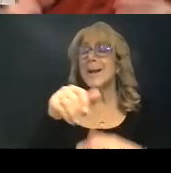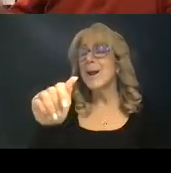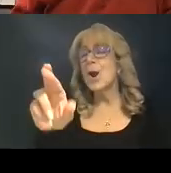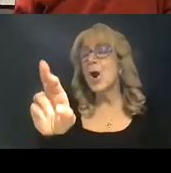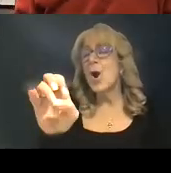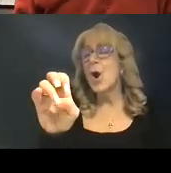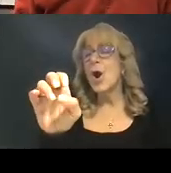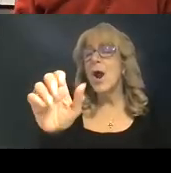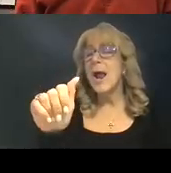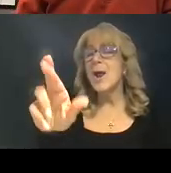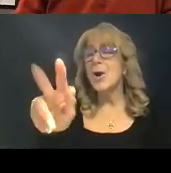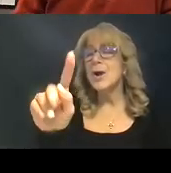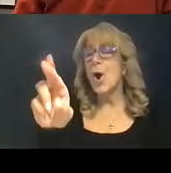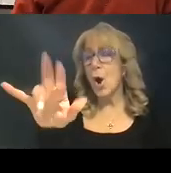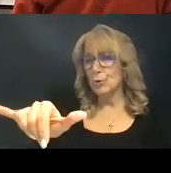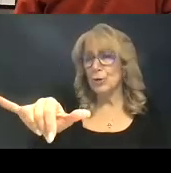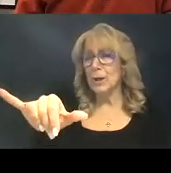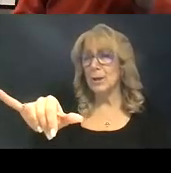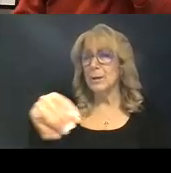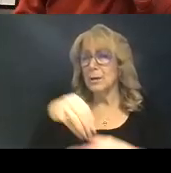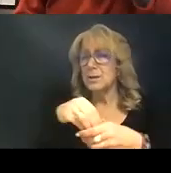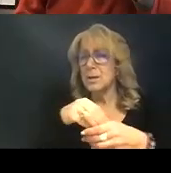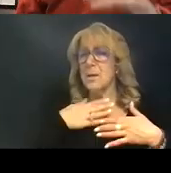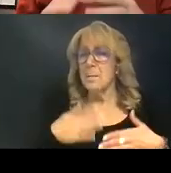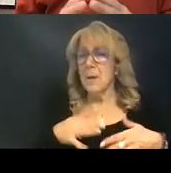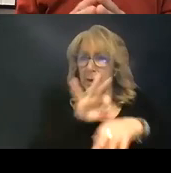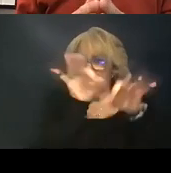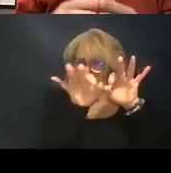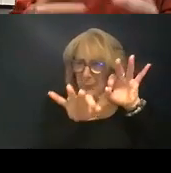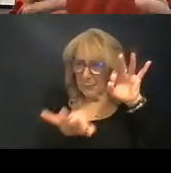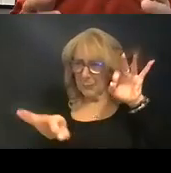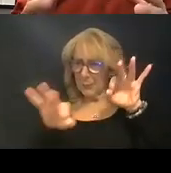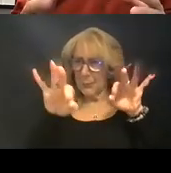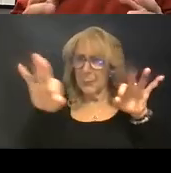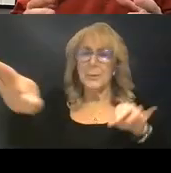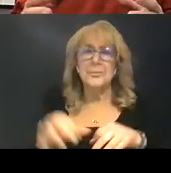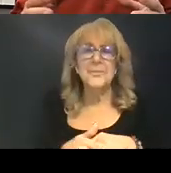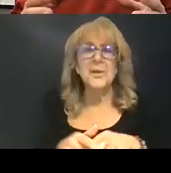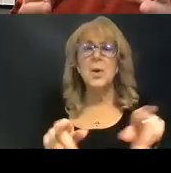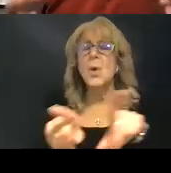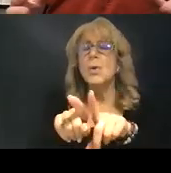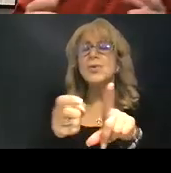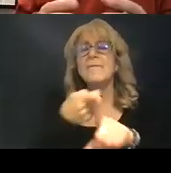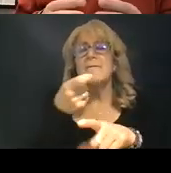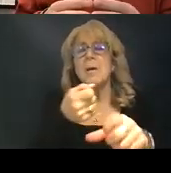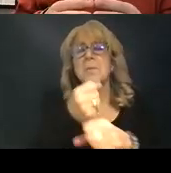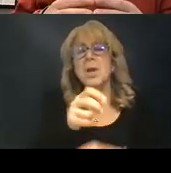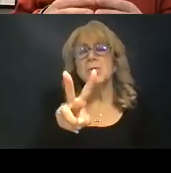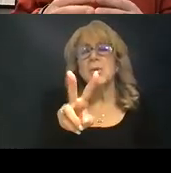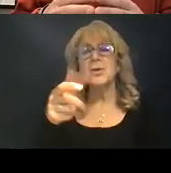Finally, there are two news events I want to share with you from 2021. Some of you might have heard